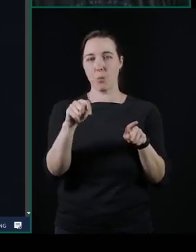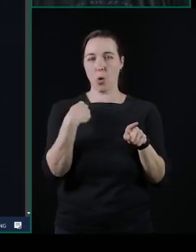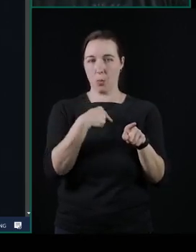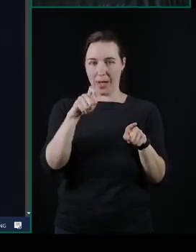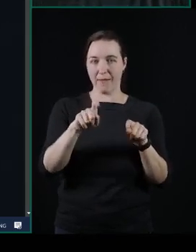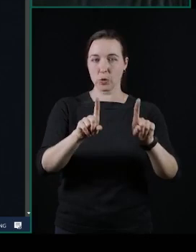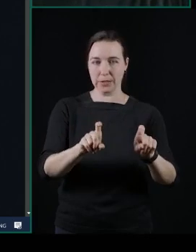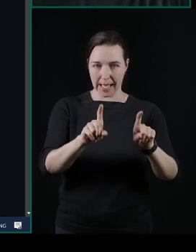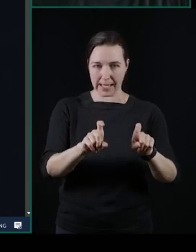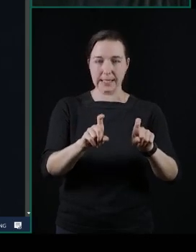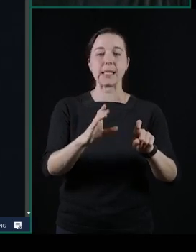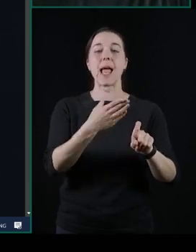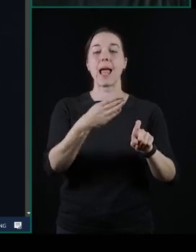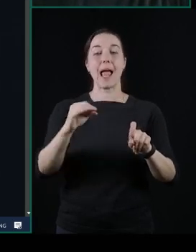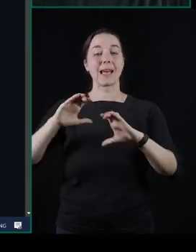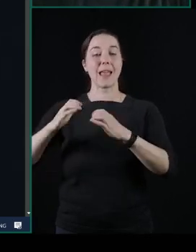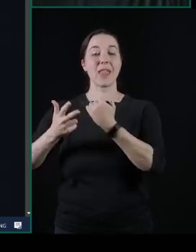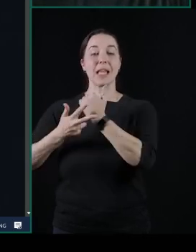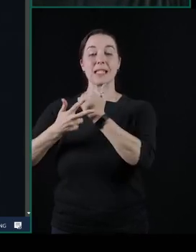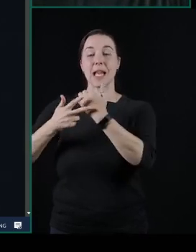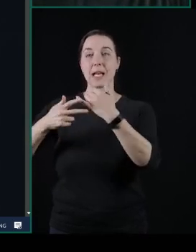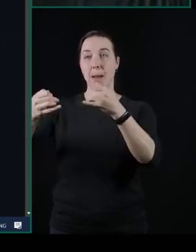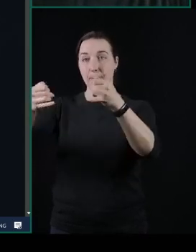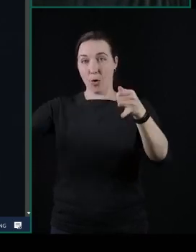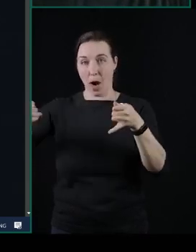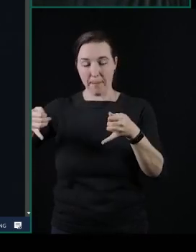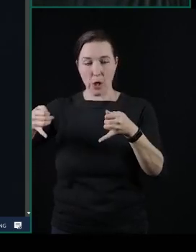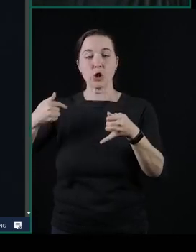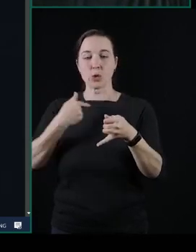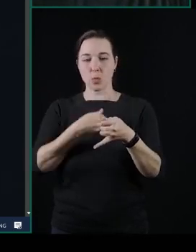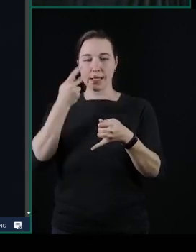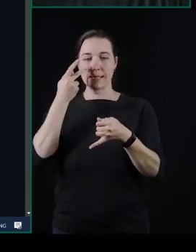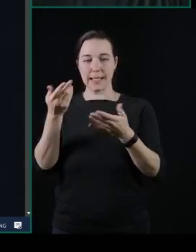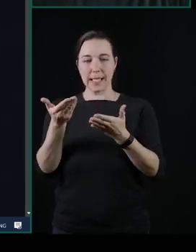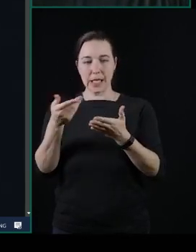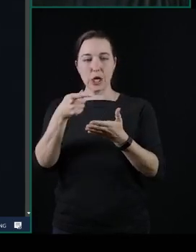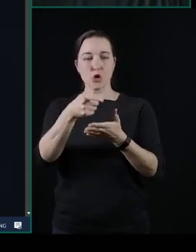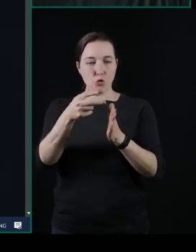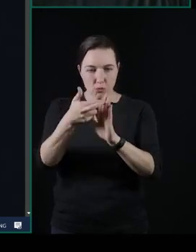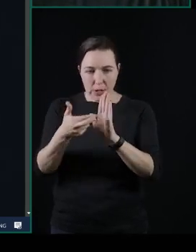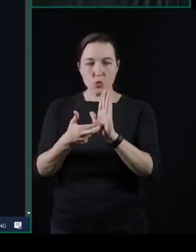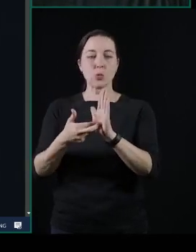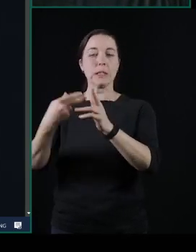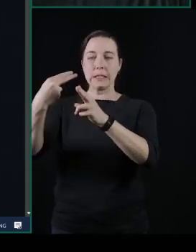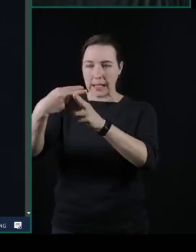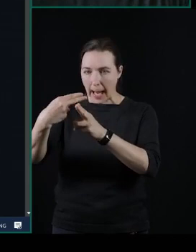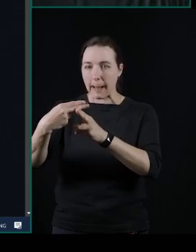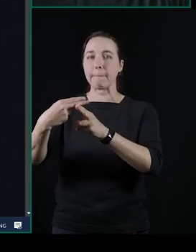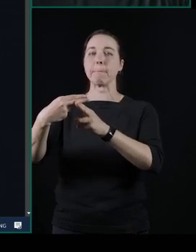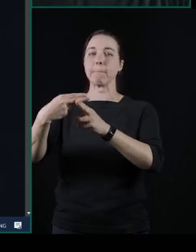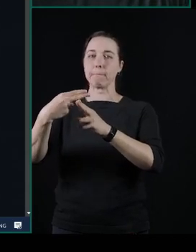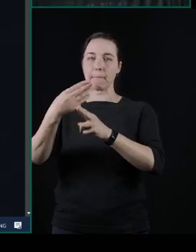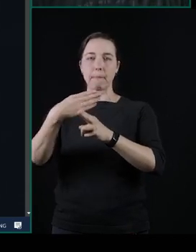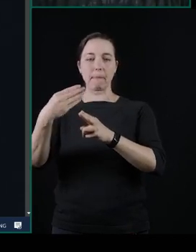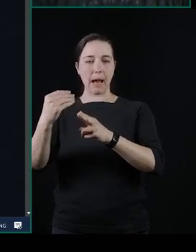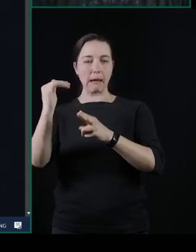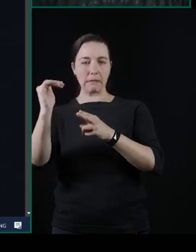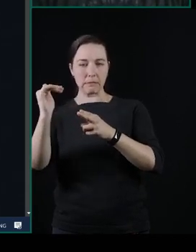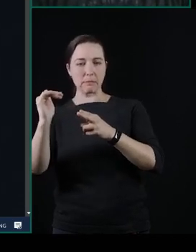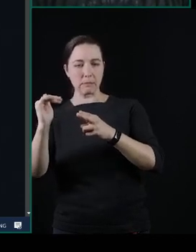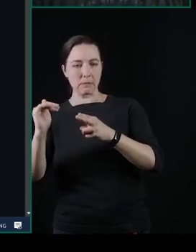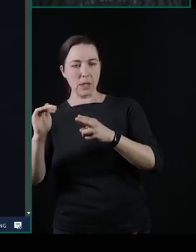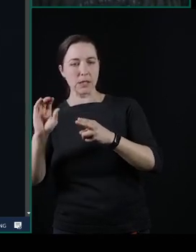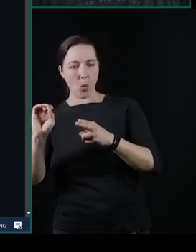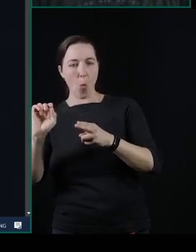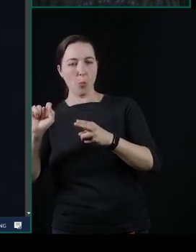the port we need to test, and the container start parameters. We see here the registry, the name, and the image tag is going